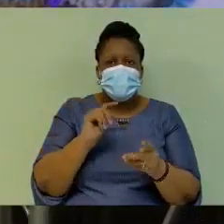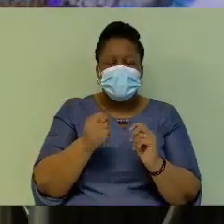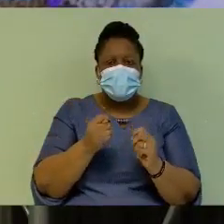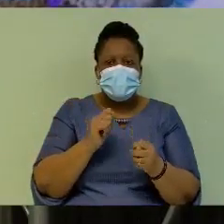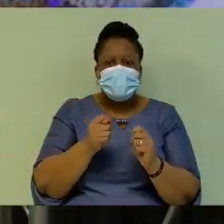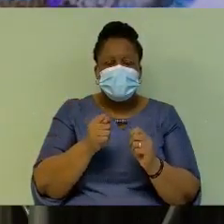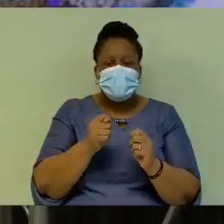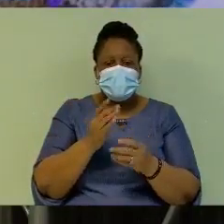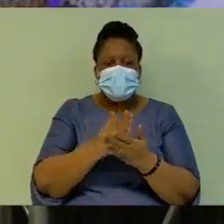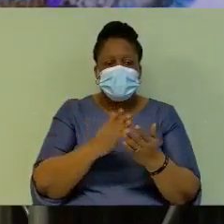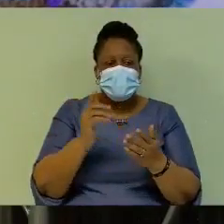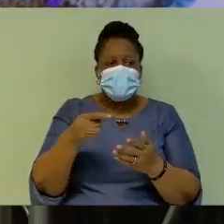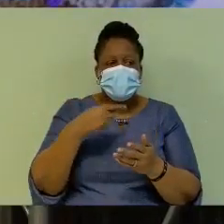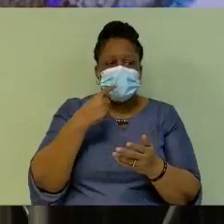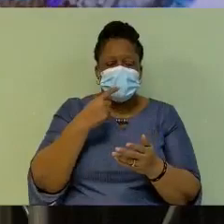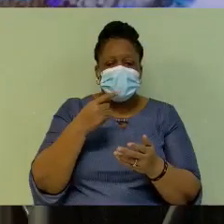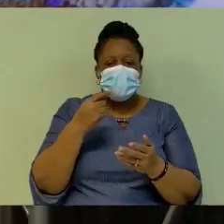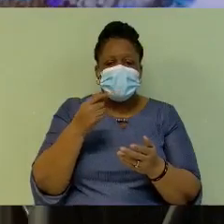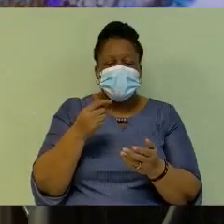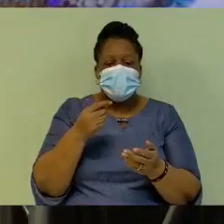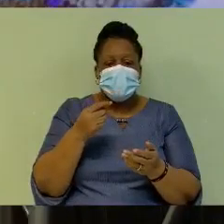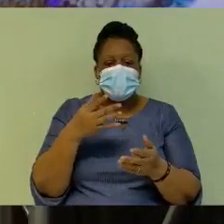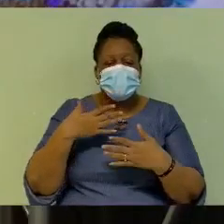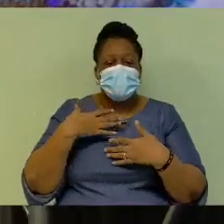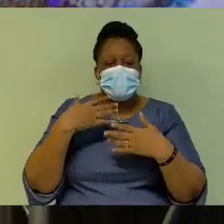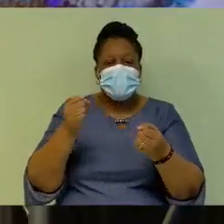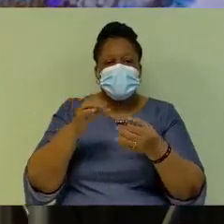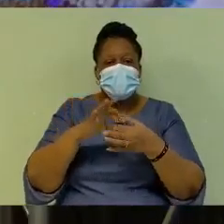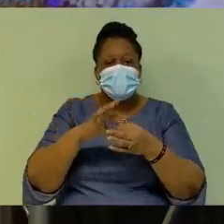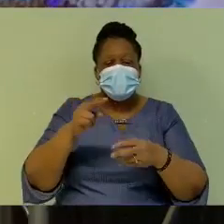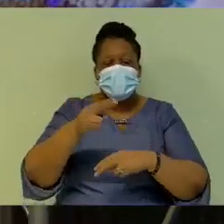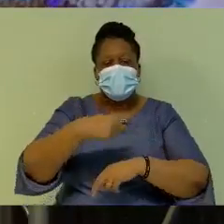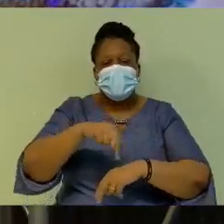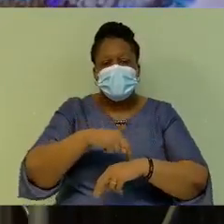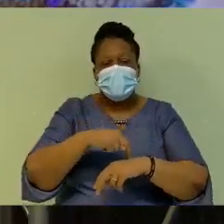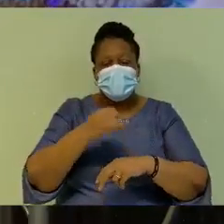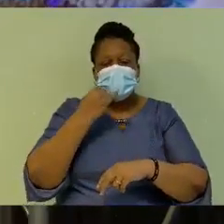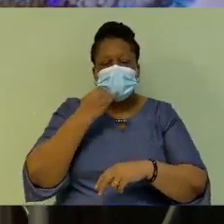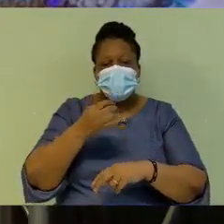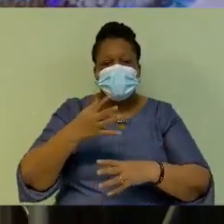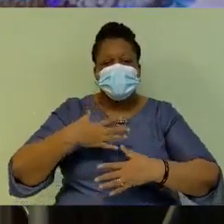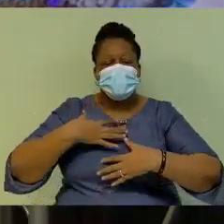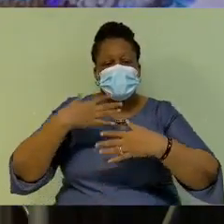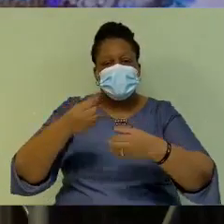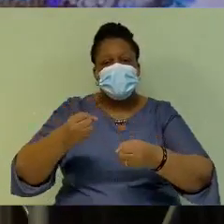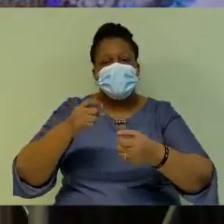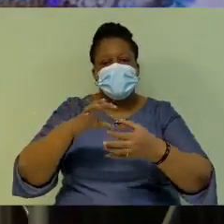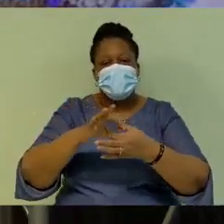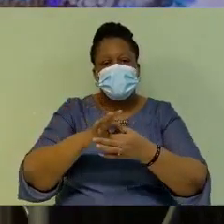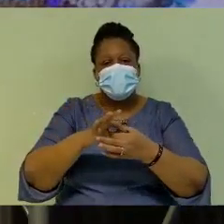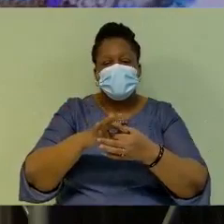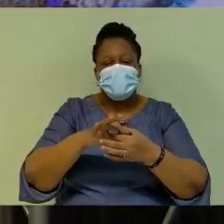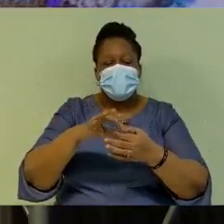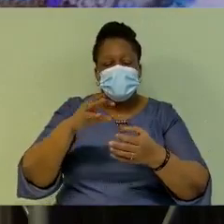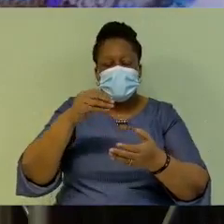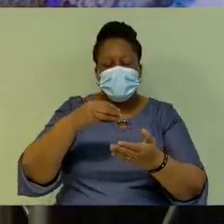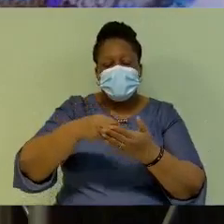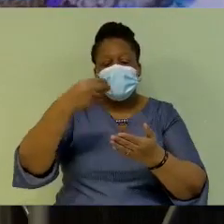quote, "The health of a nation is the wealth of a nation." Today, those words are echoed in